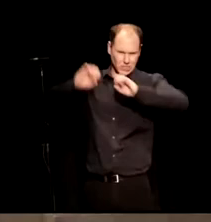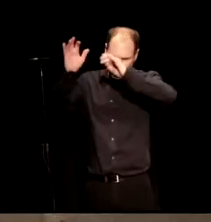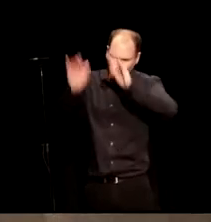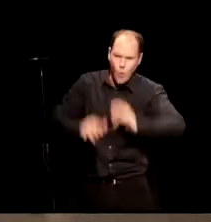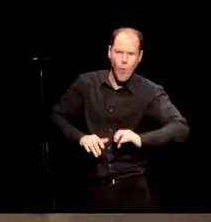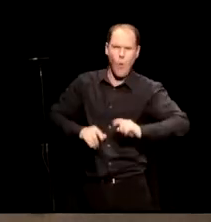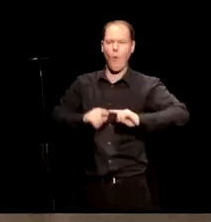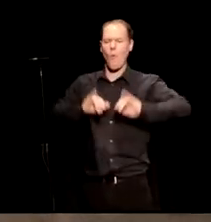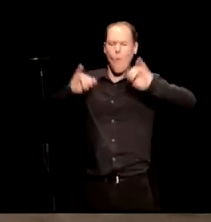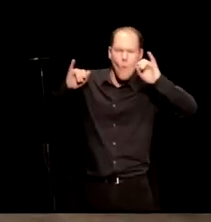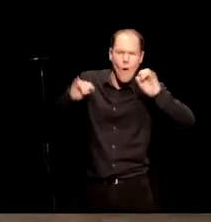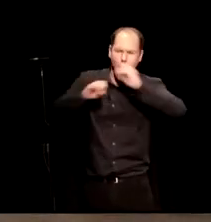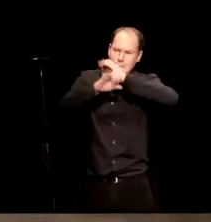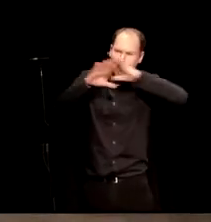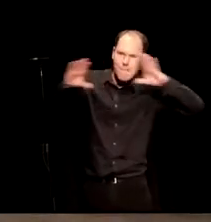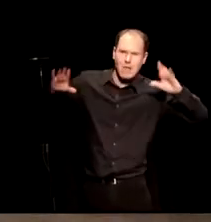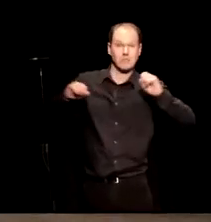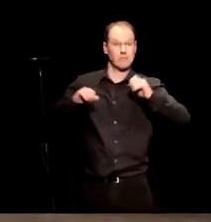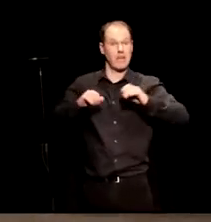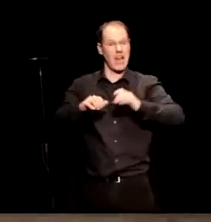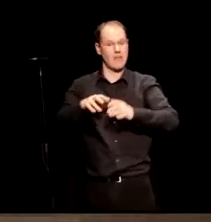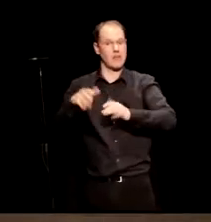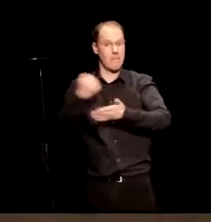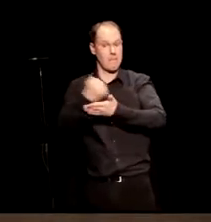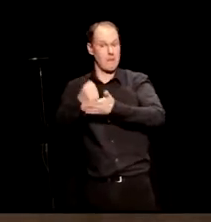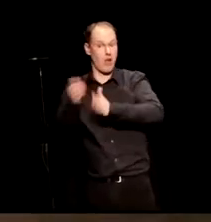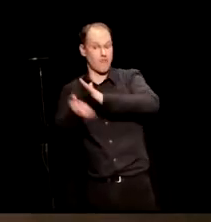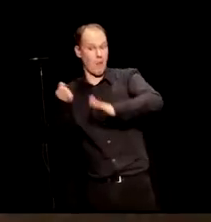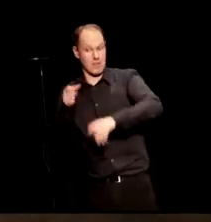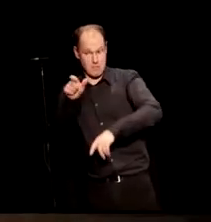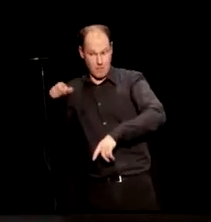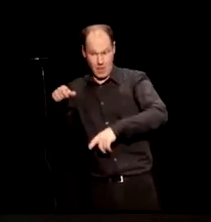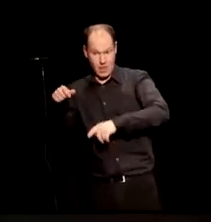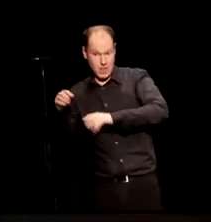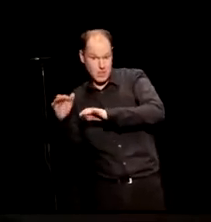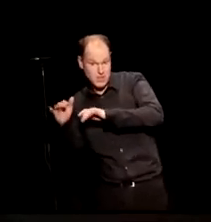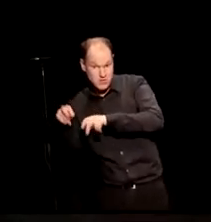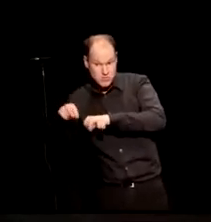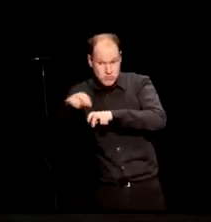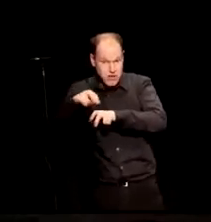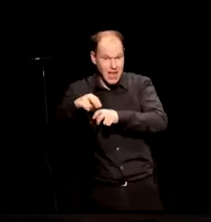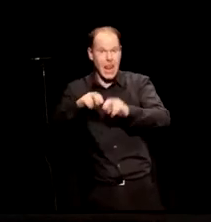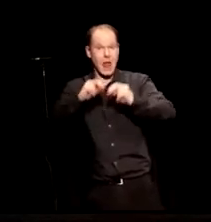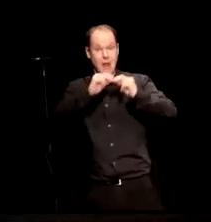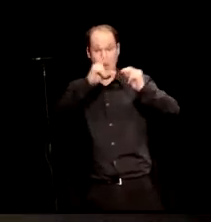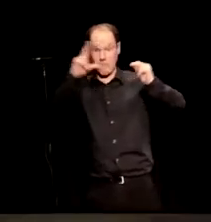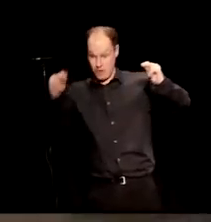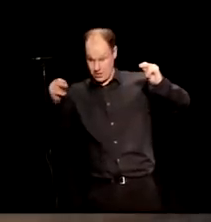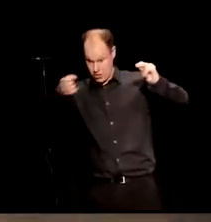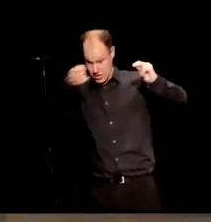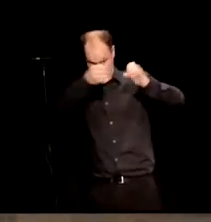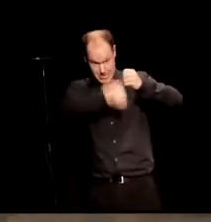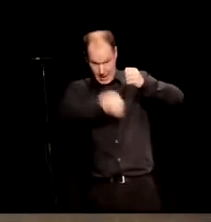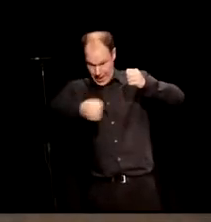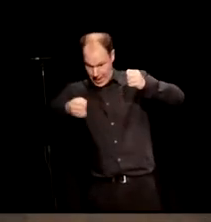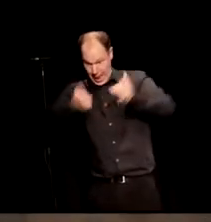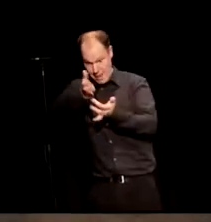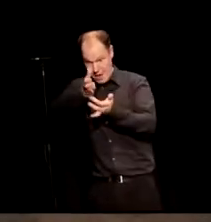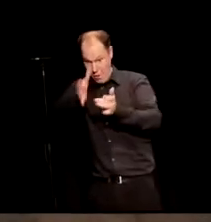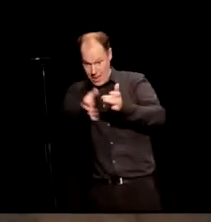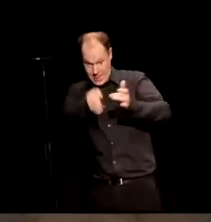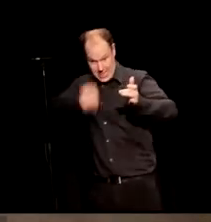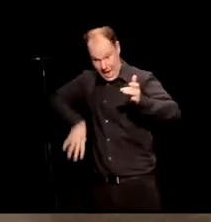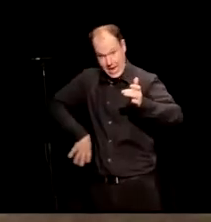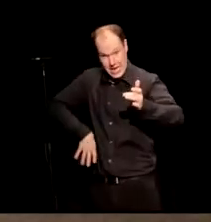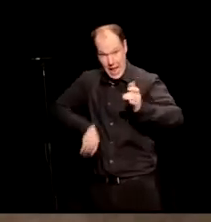be seen. The robbers, after removing the middle span of the bridge, fled like specters down the track and laid in